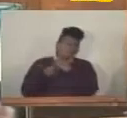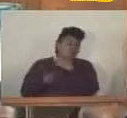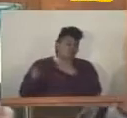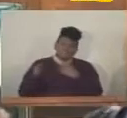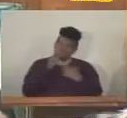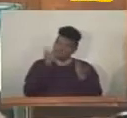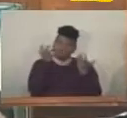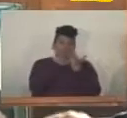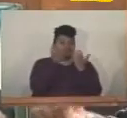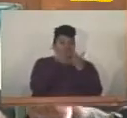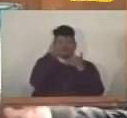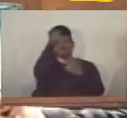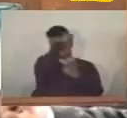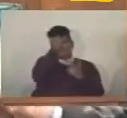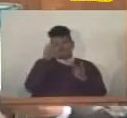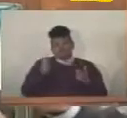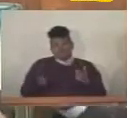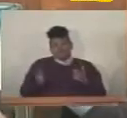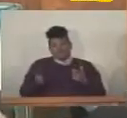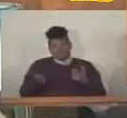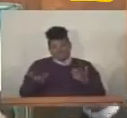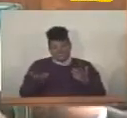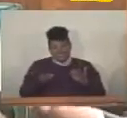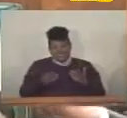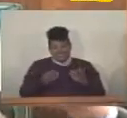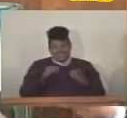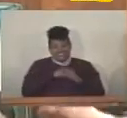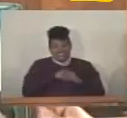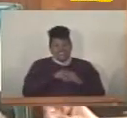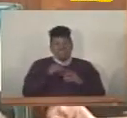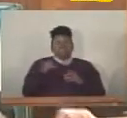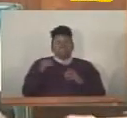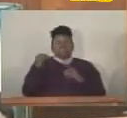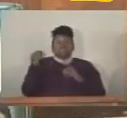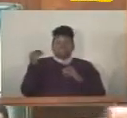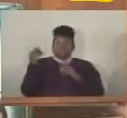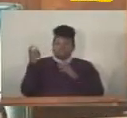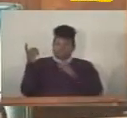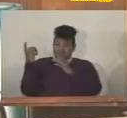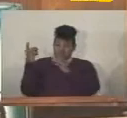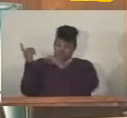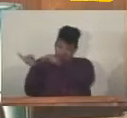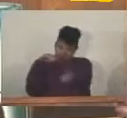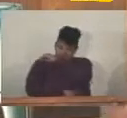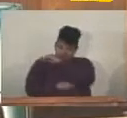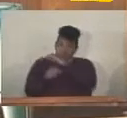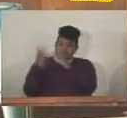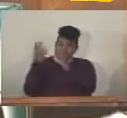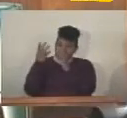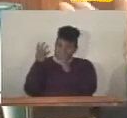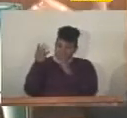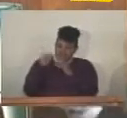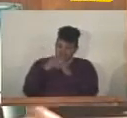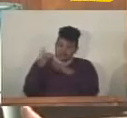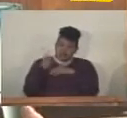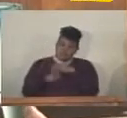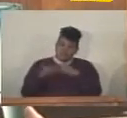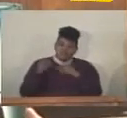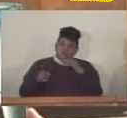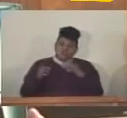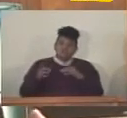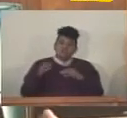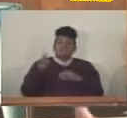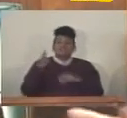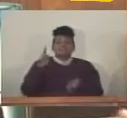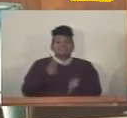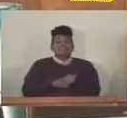be imposed by the Supreme Court judge? Is it the sentence that is applicable to